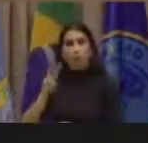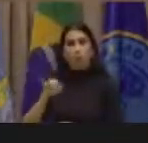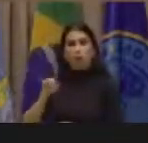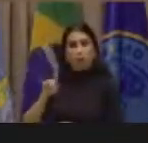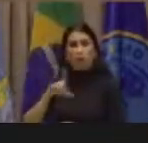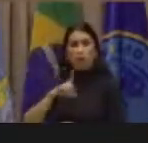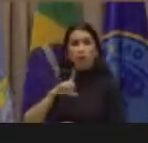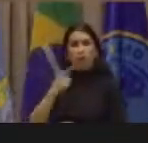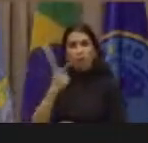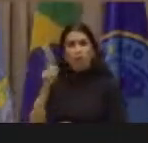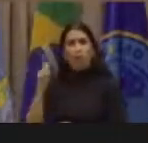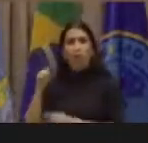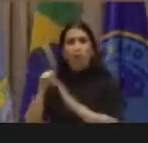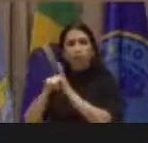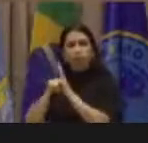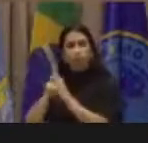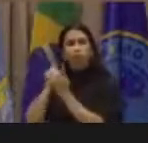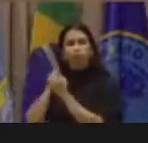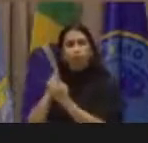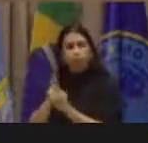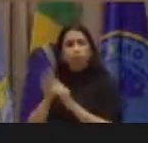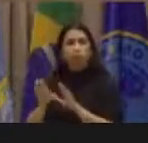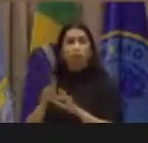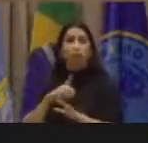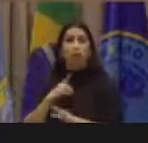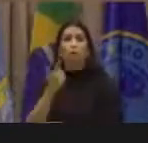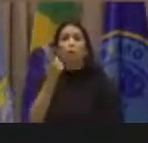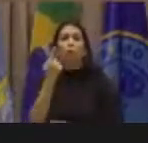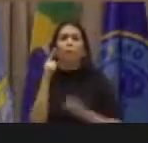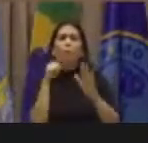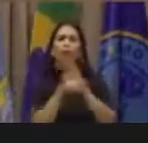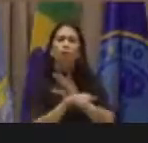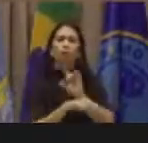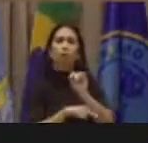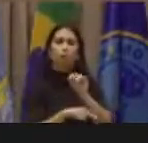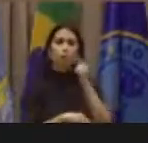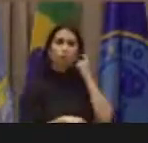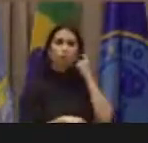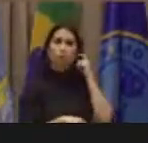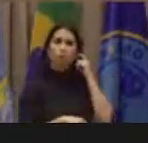other institutions, and then another question is,